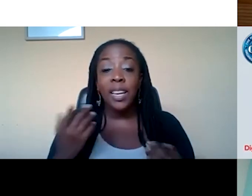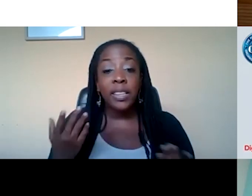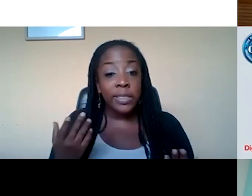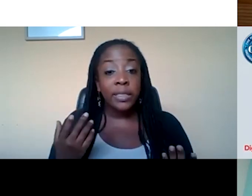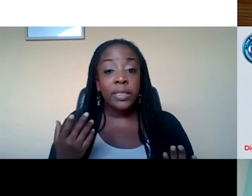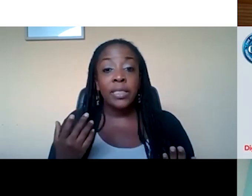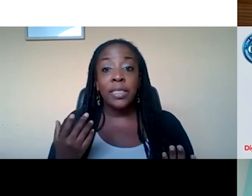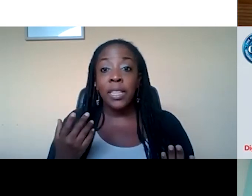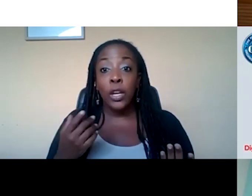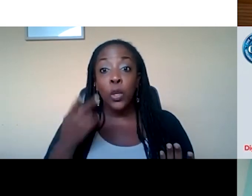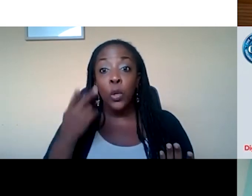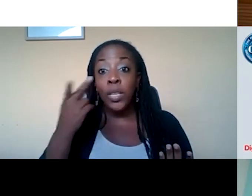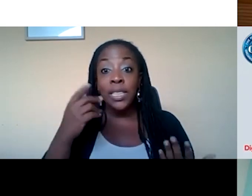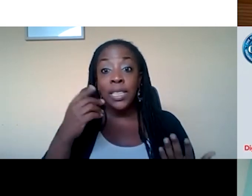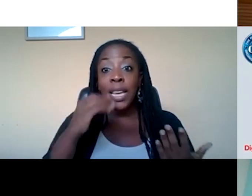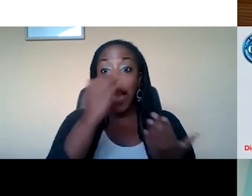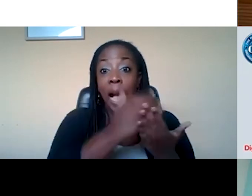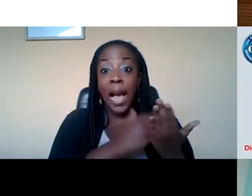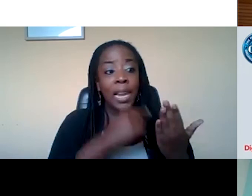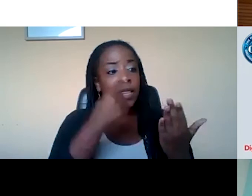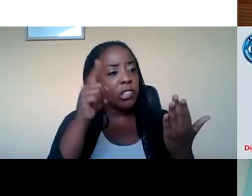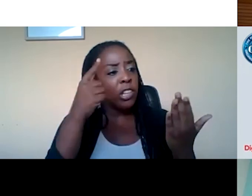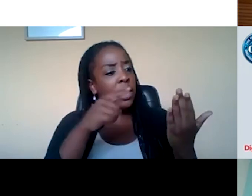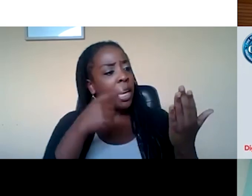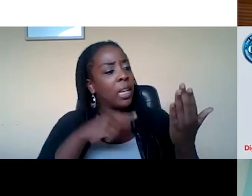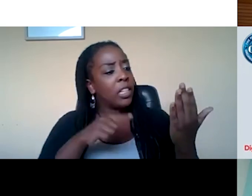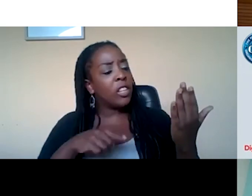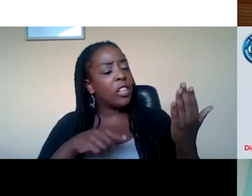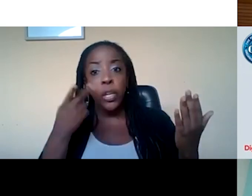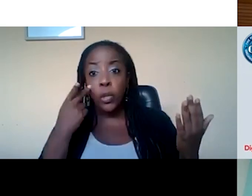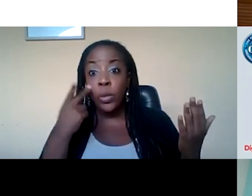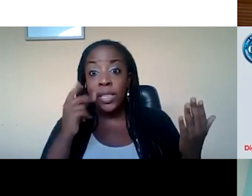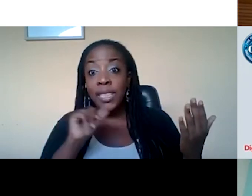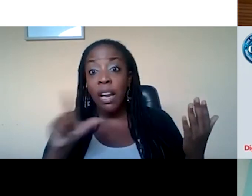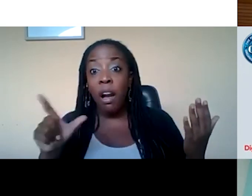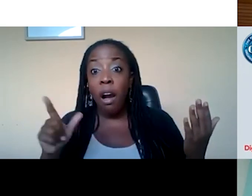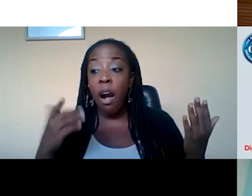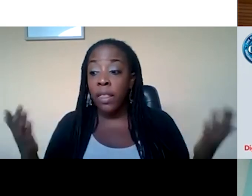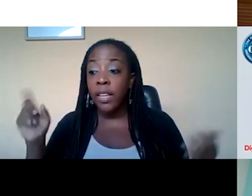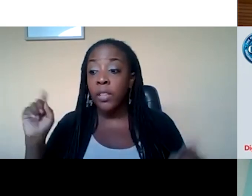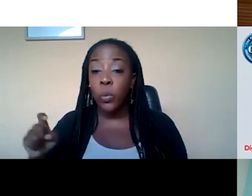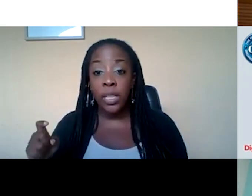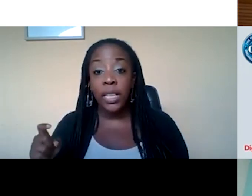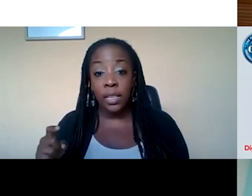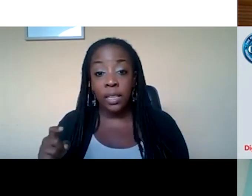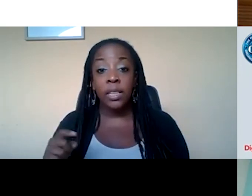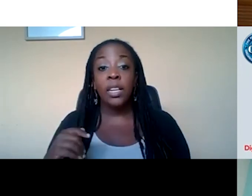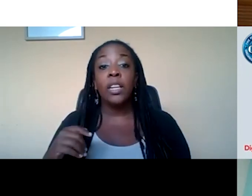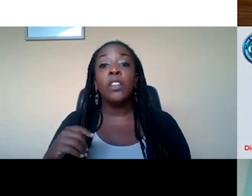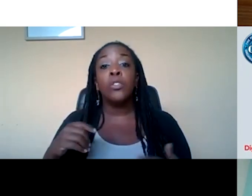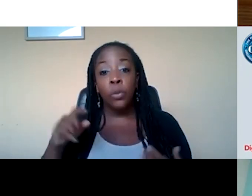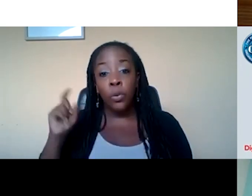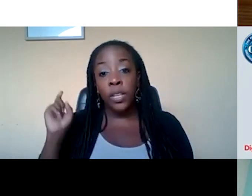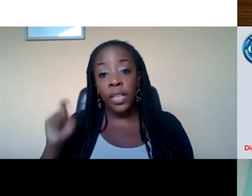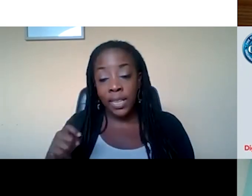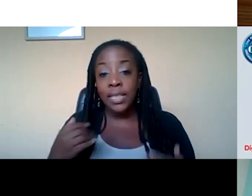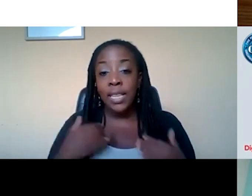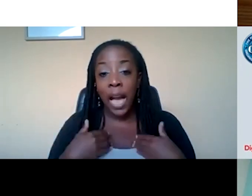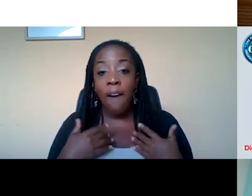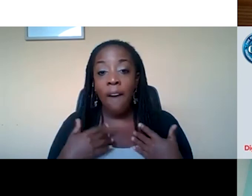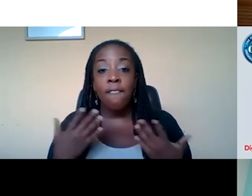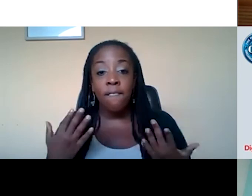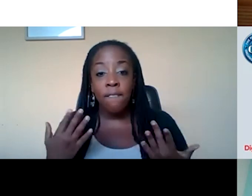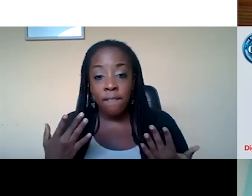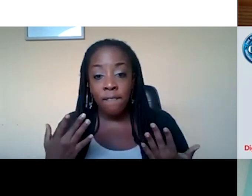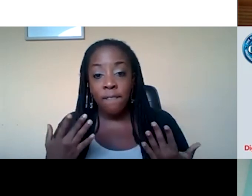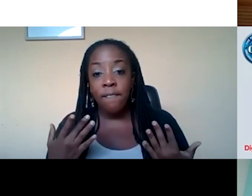long checklist and you'll see all these things that you need to have in place. But I didn't want companies to think you have to have everything perfect